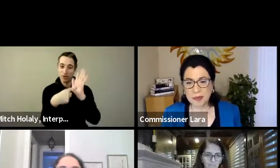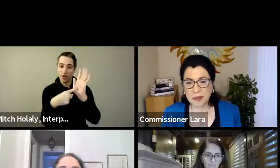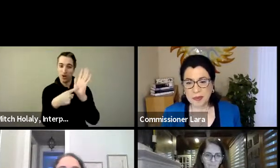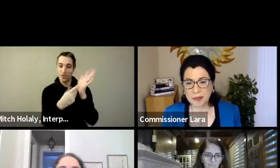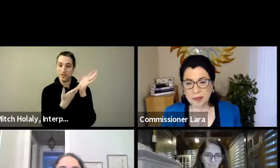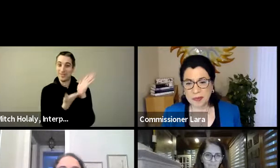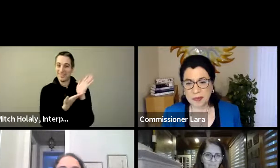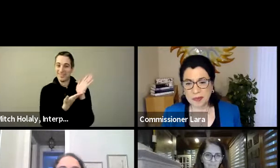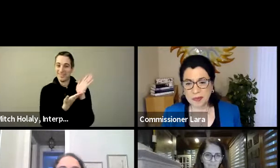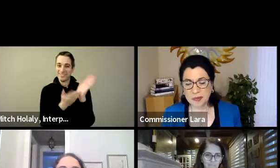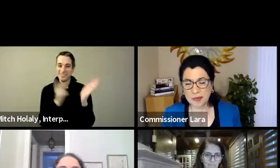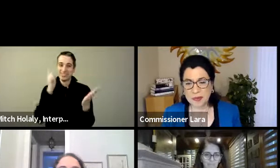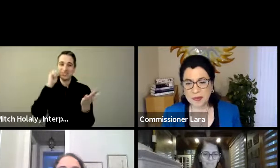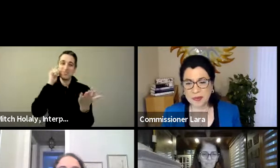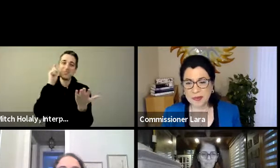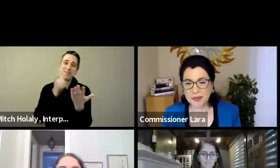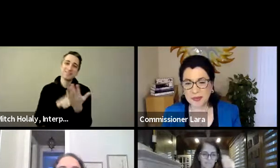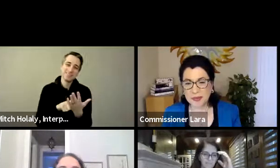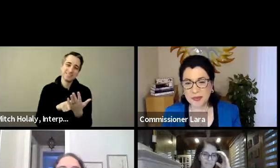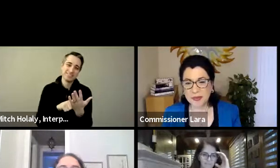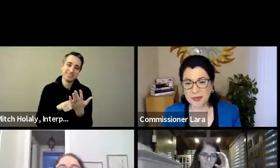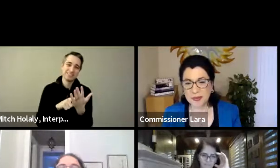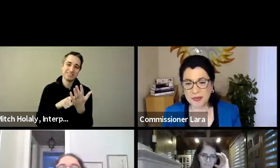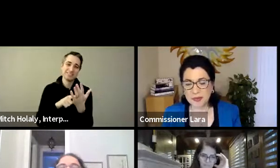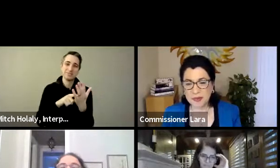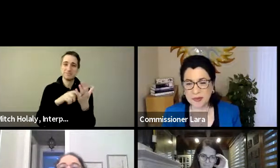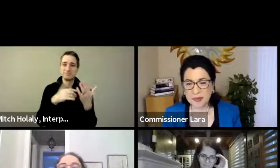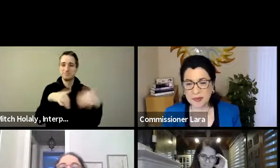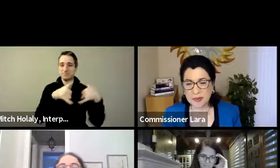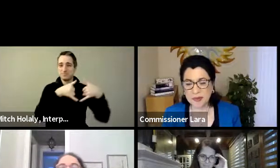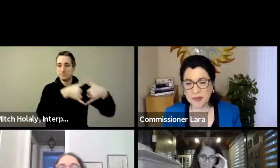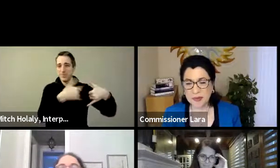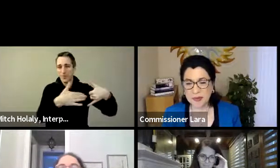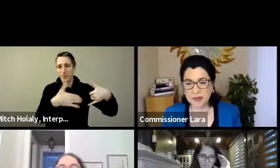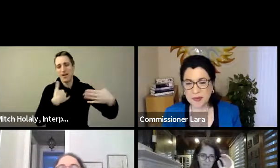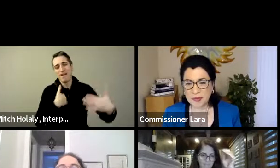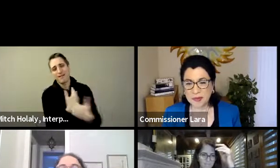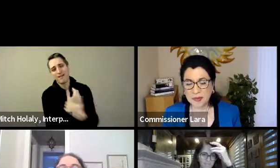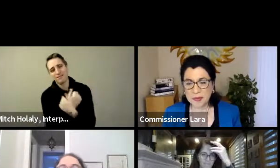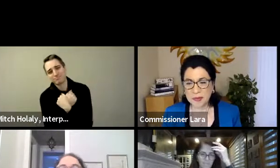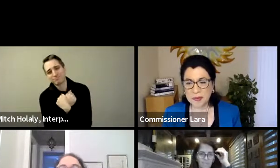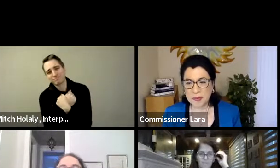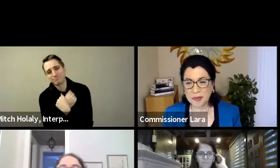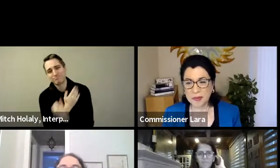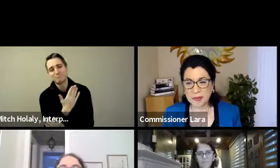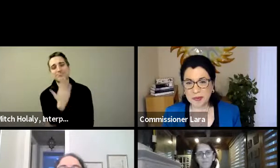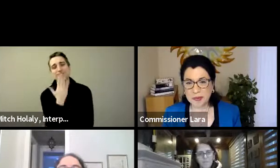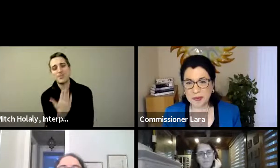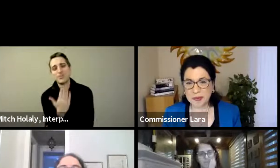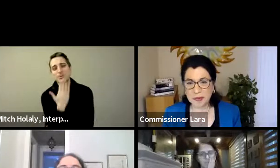recognition award that you gave me. I absolutely love it. So thank you. Thank you very much.